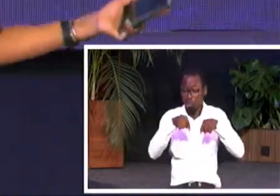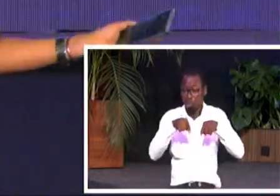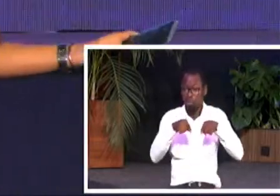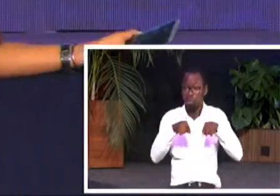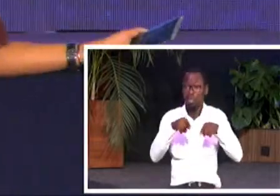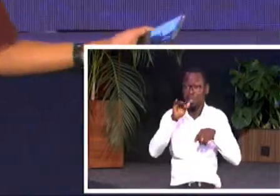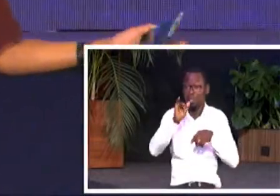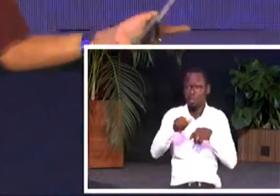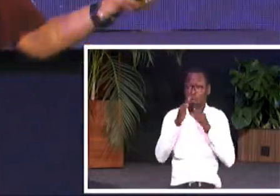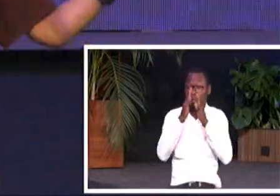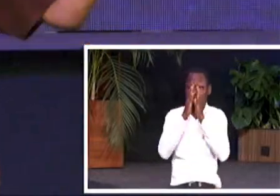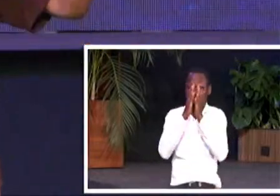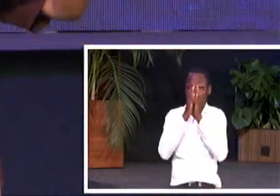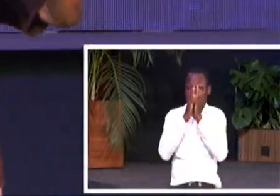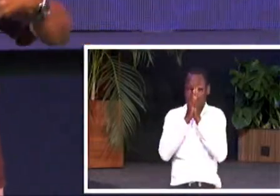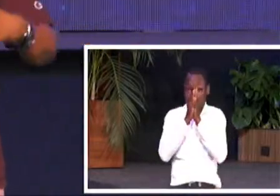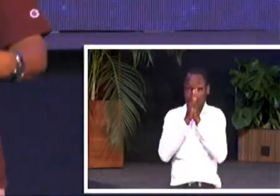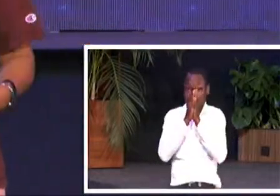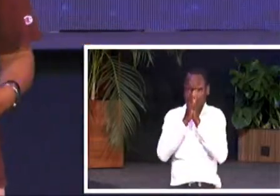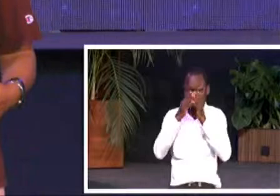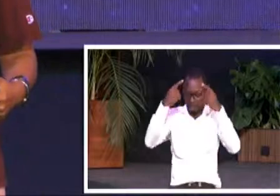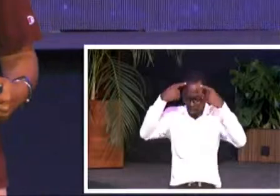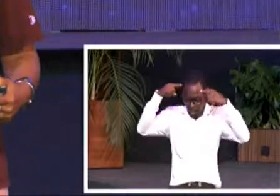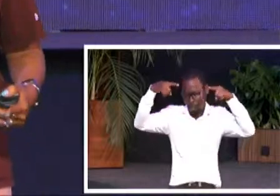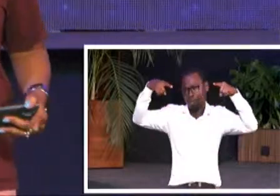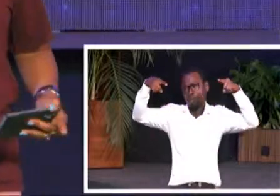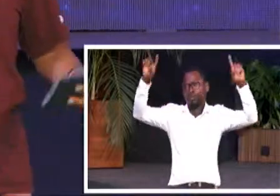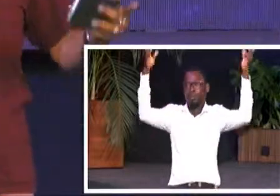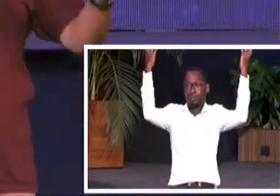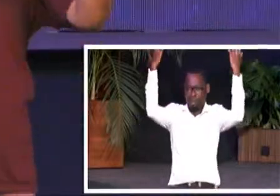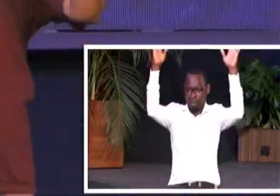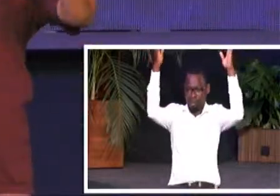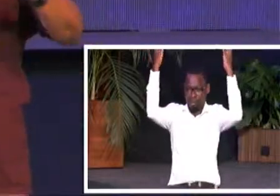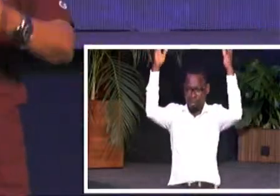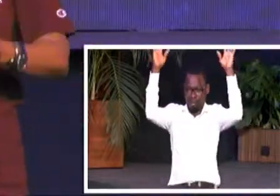prayer has been answered.